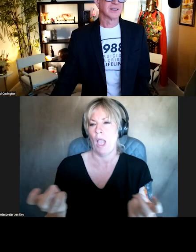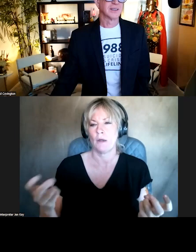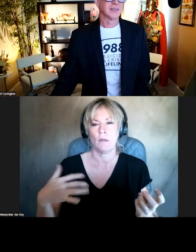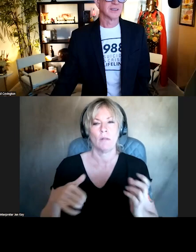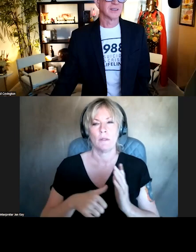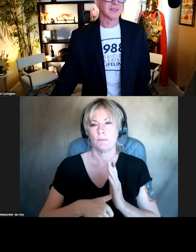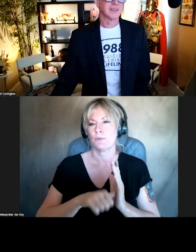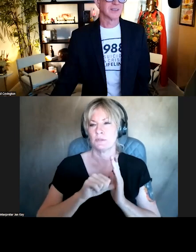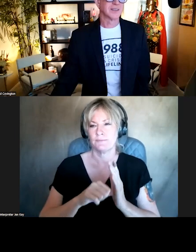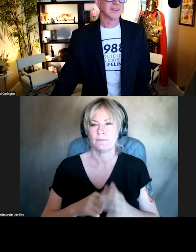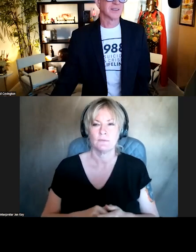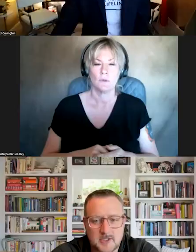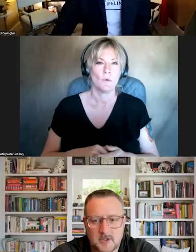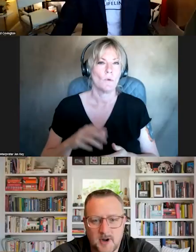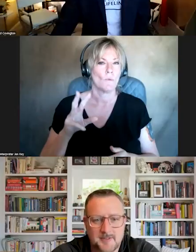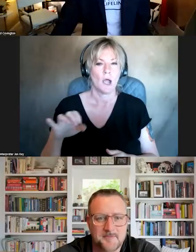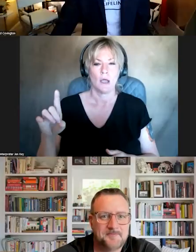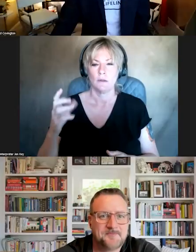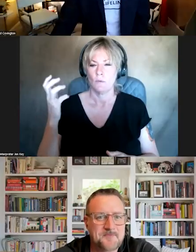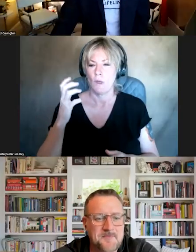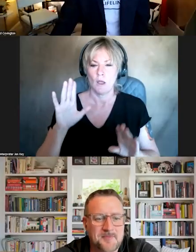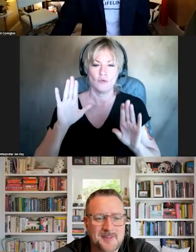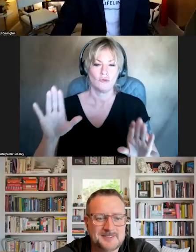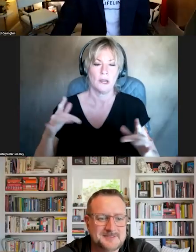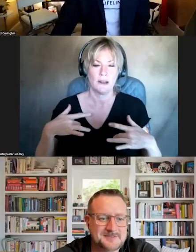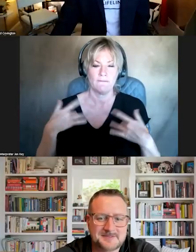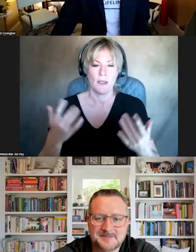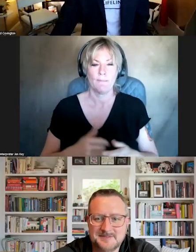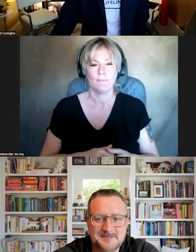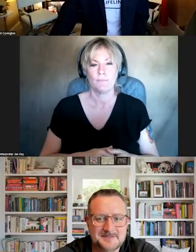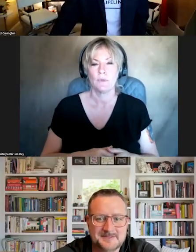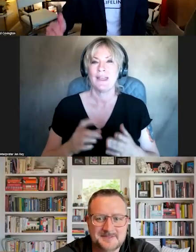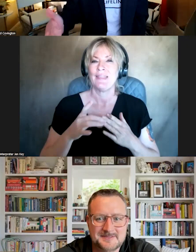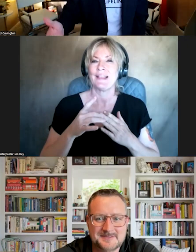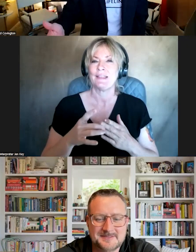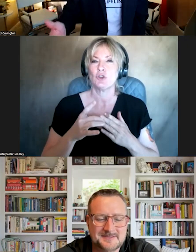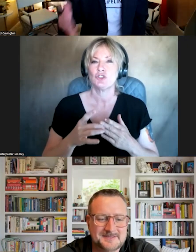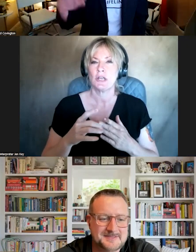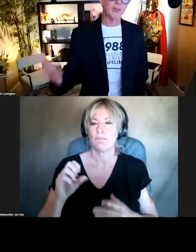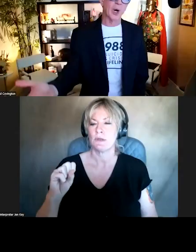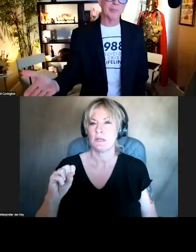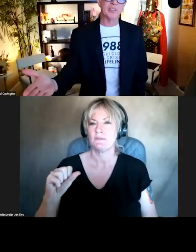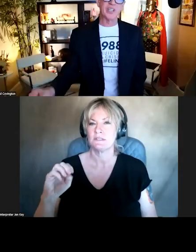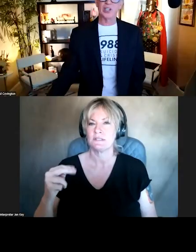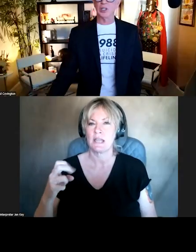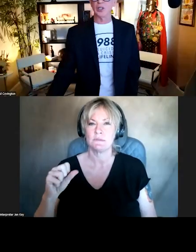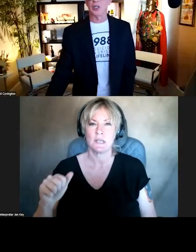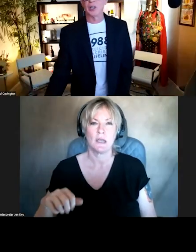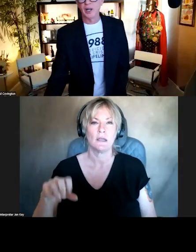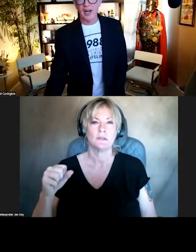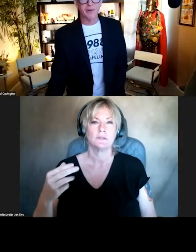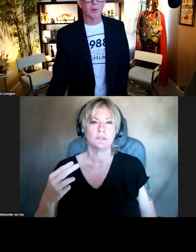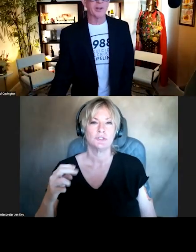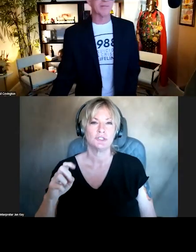just wild. Such a great event. And the leadership of SAMHSA, Shelby Rowe in